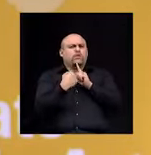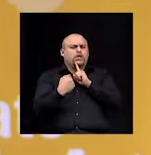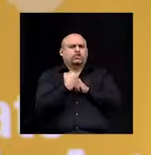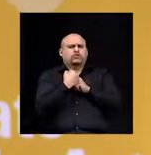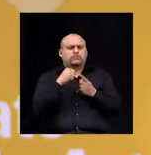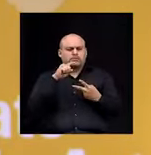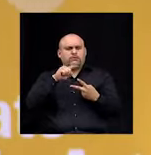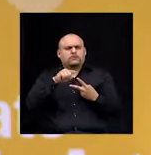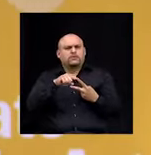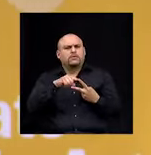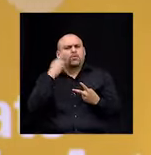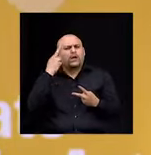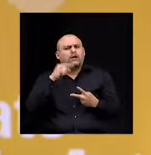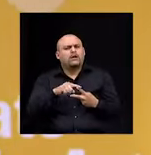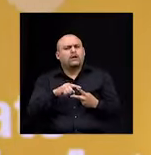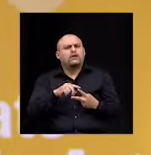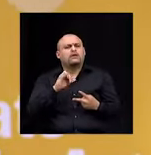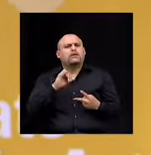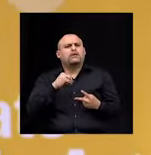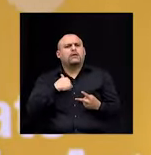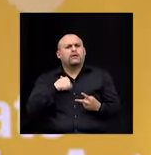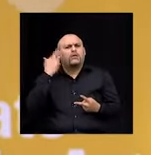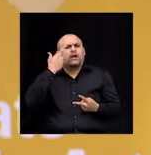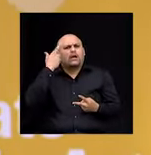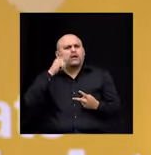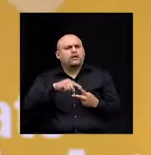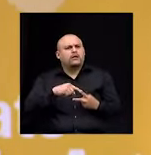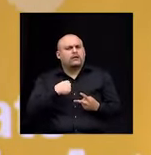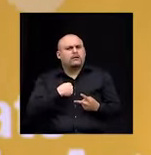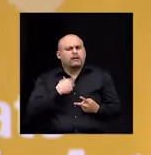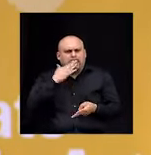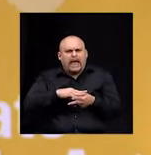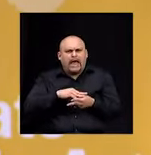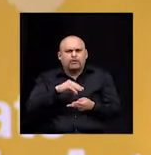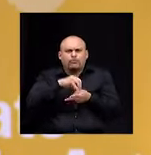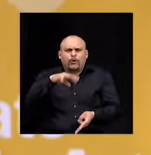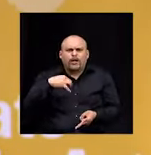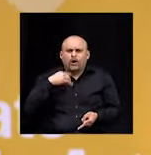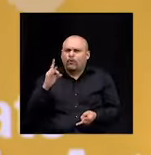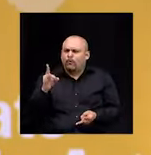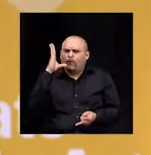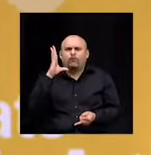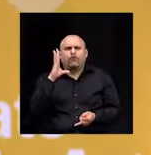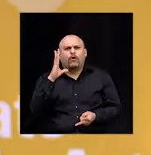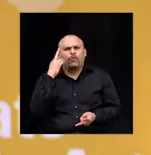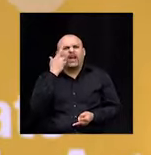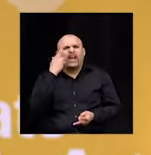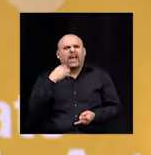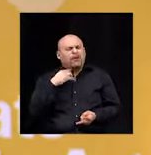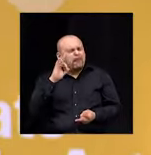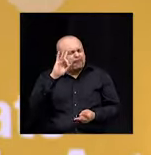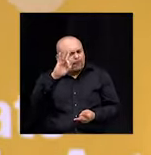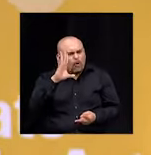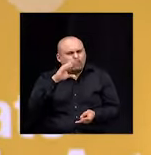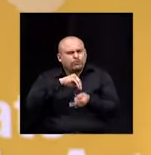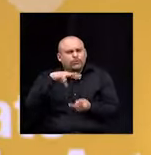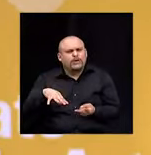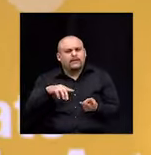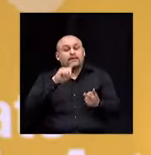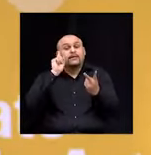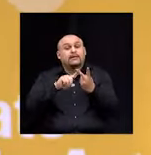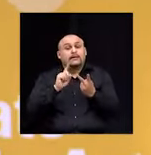The first was that I was absolutely atrociously awful. I mean really, really bad.